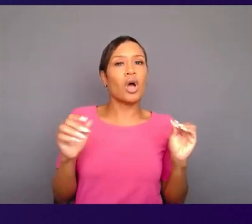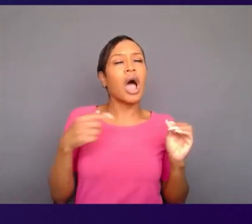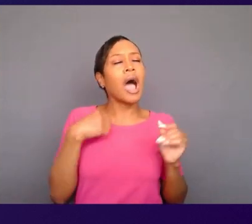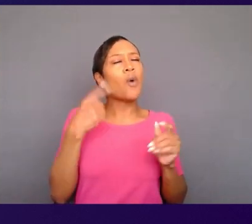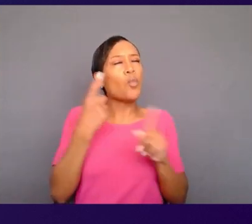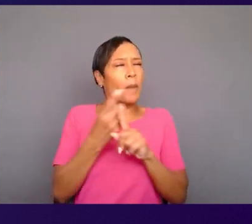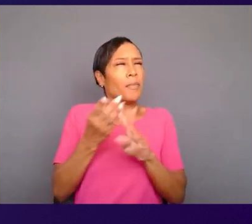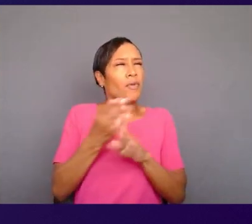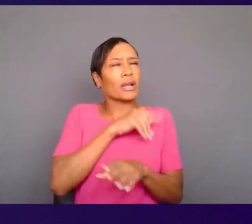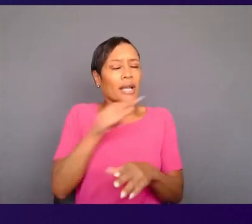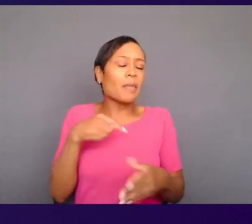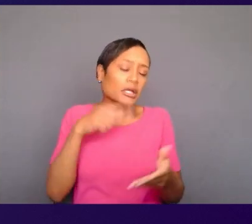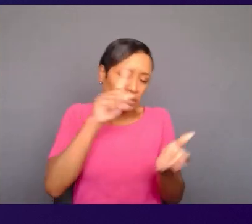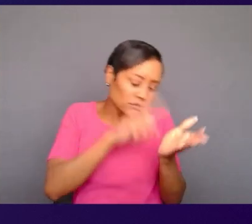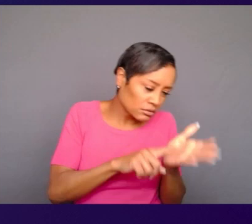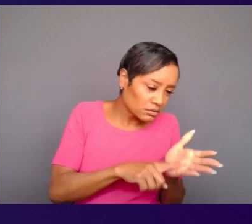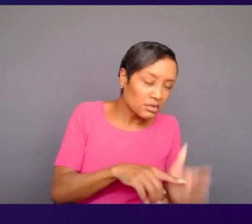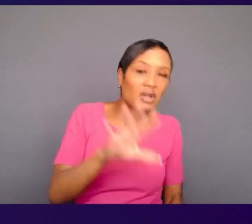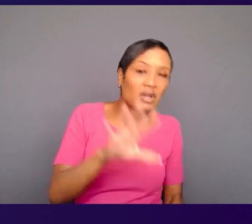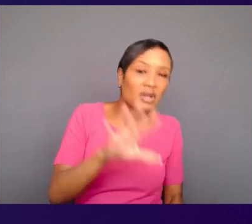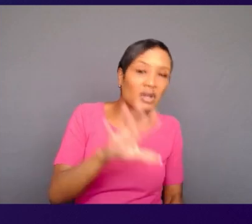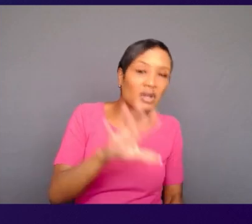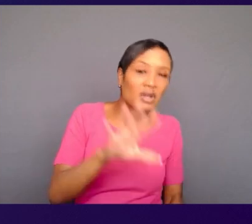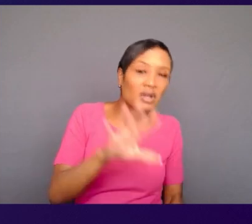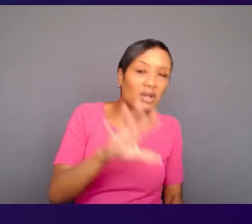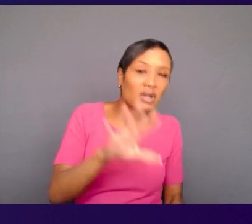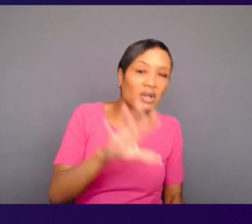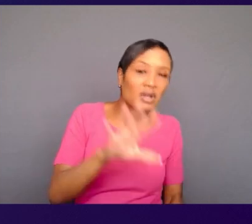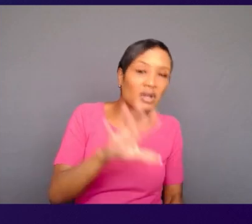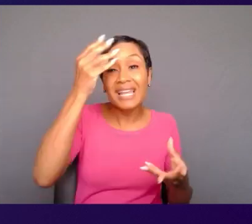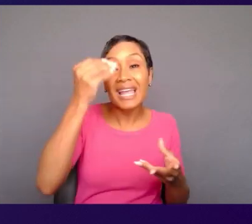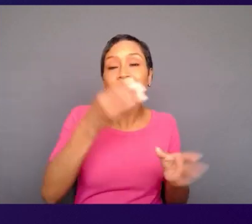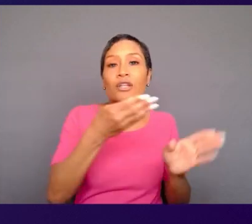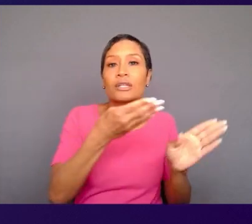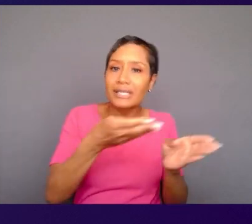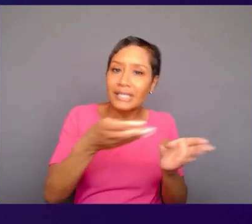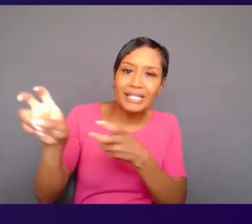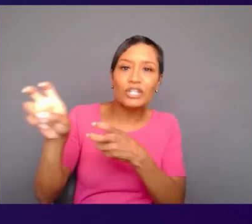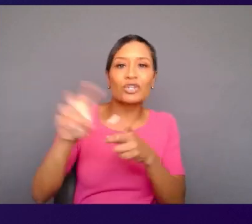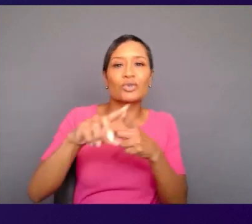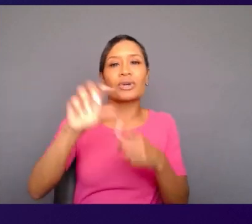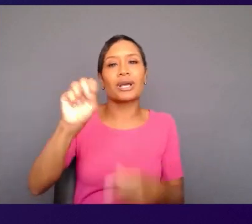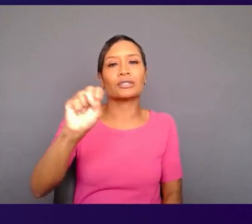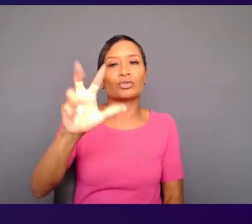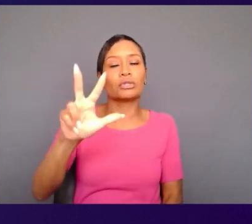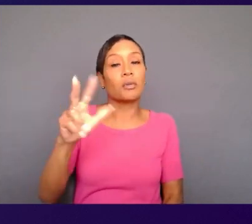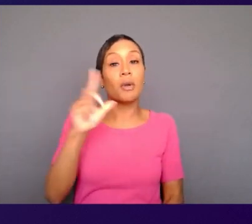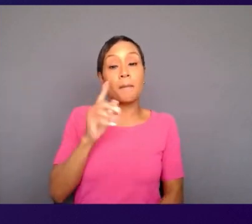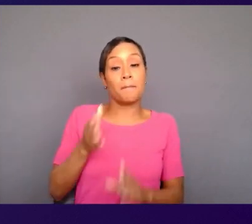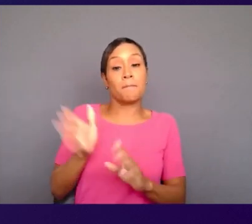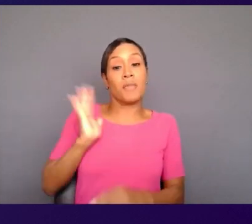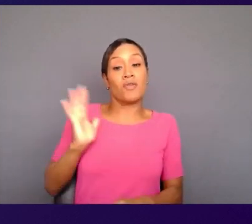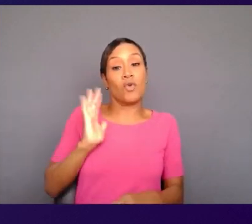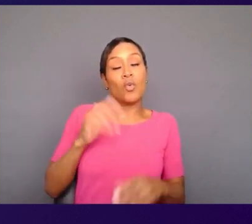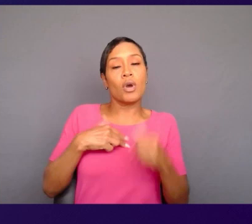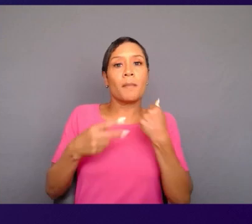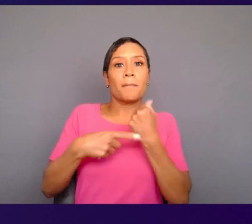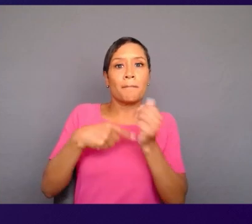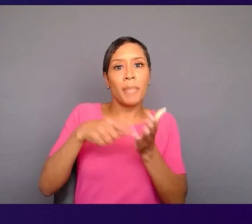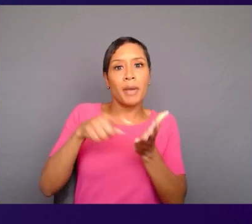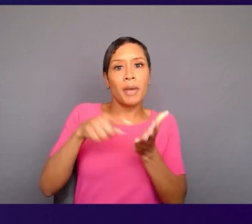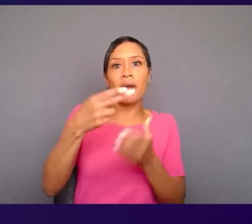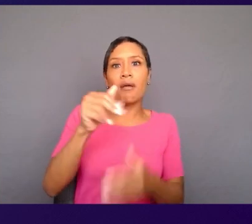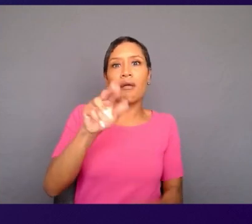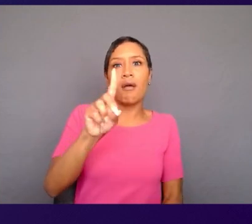and we had about 50% of our data that had now been tiered off to S3, which before we were paying for hardware storage for that. So that was also a